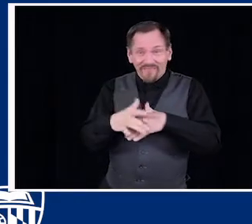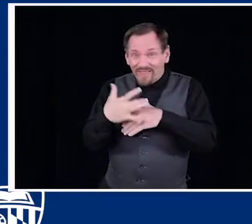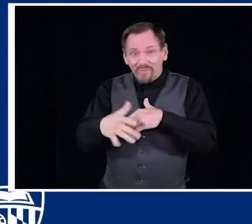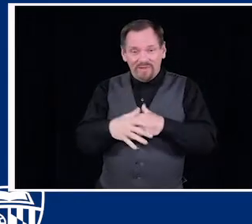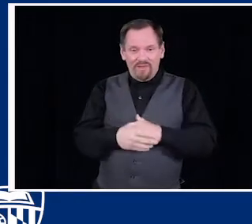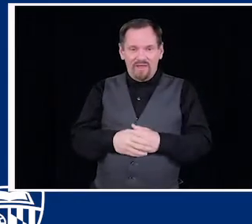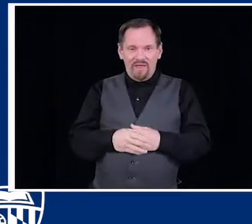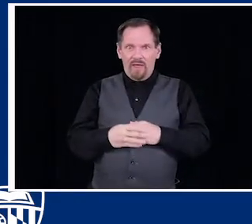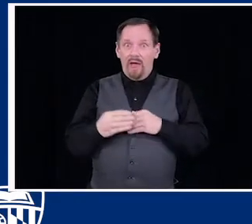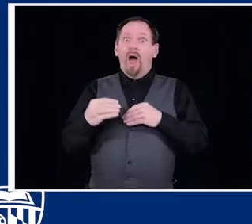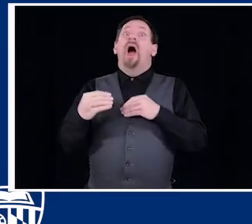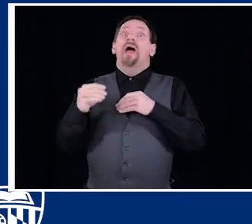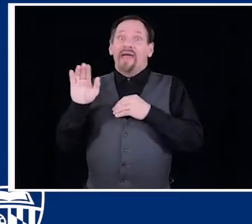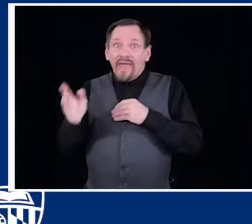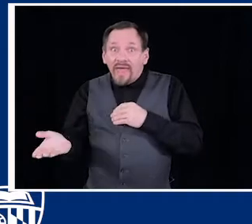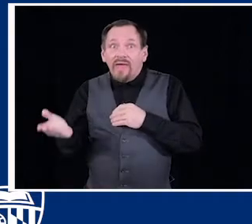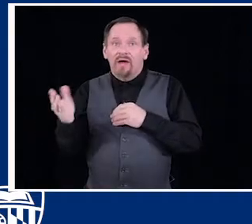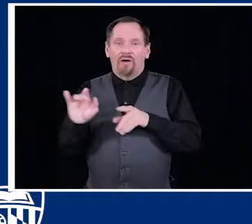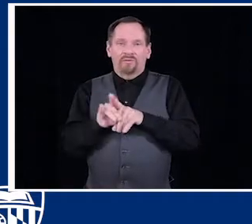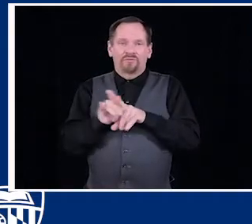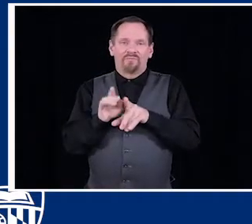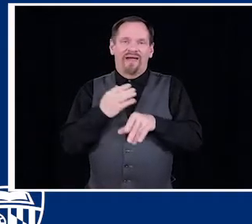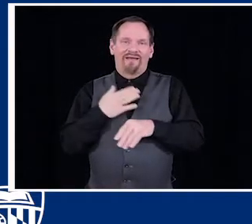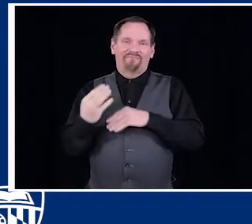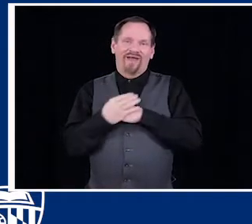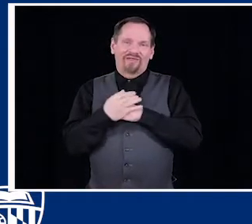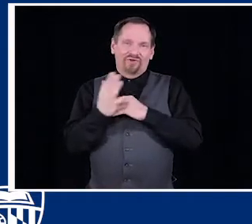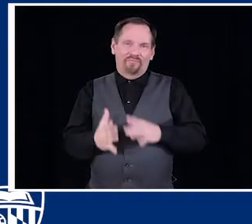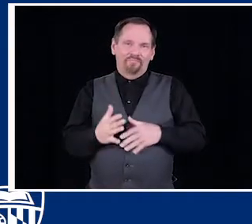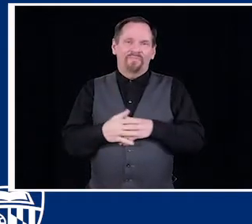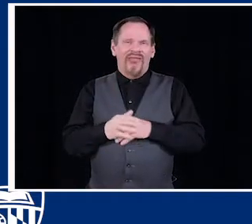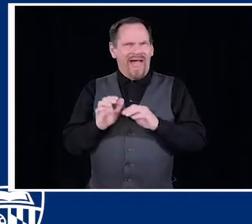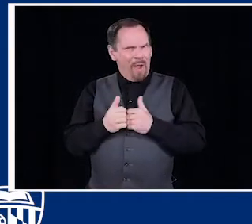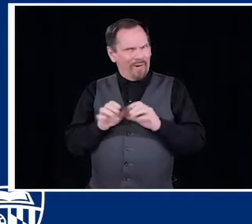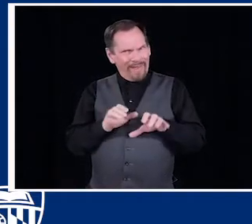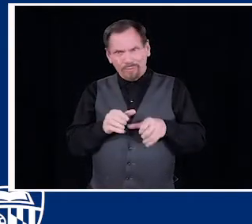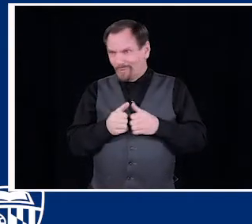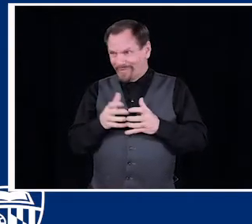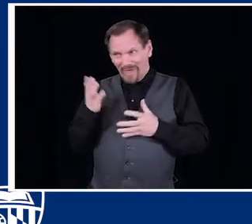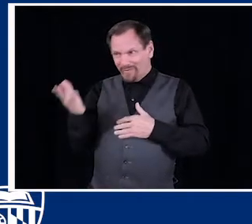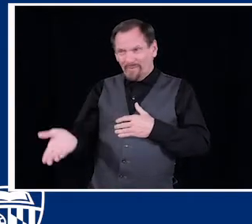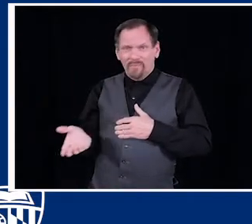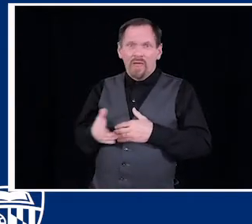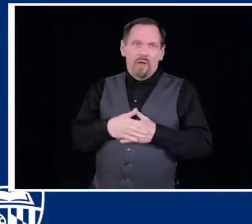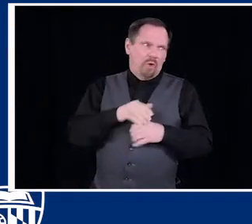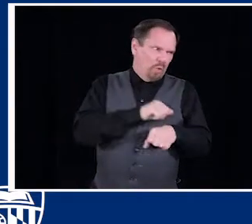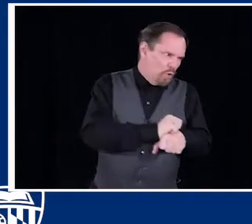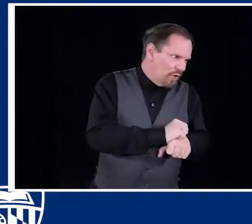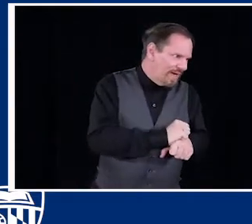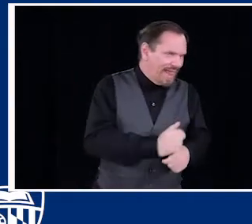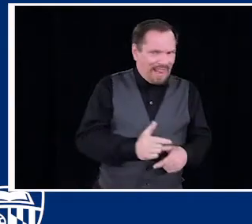advisor, I honestly don't know what I would have done without his guidance and encouragement. There were times when work and